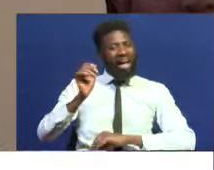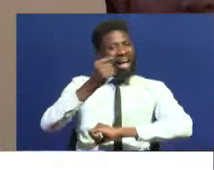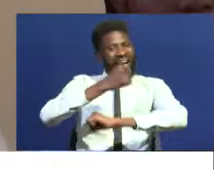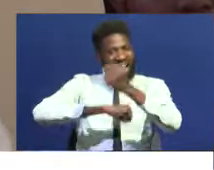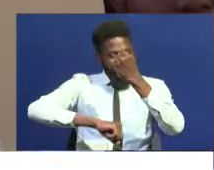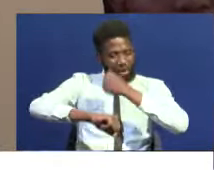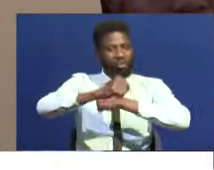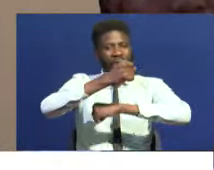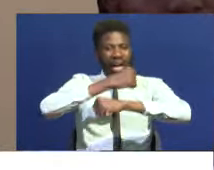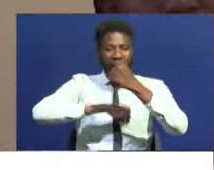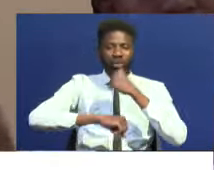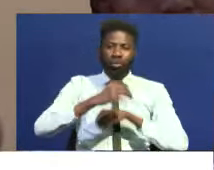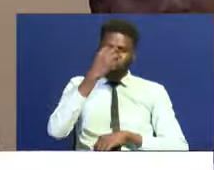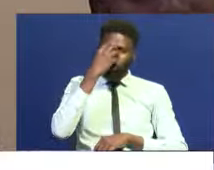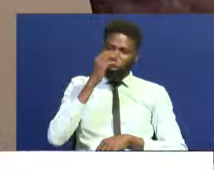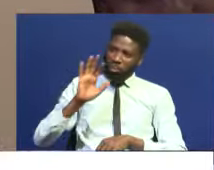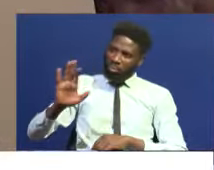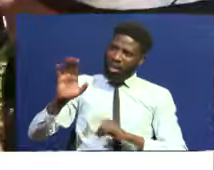for